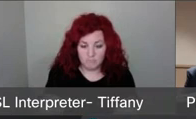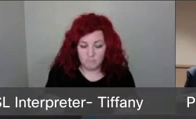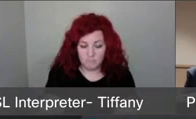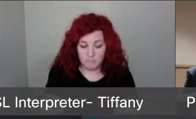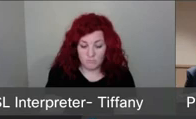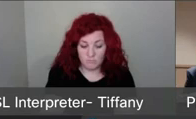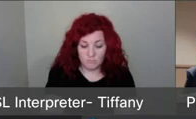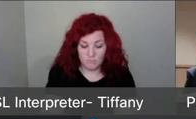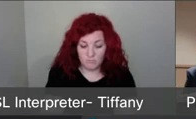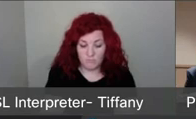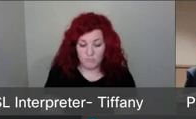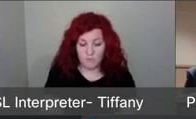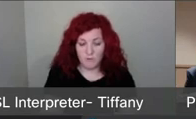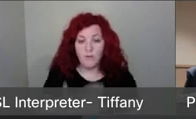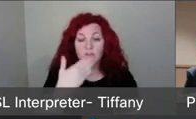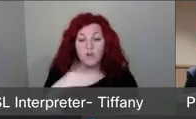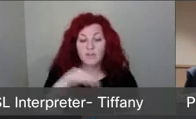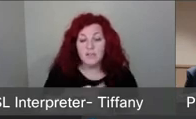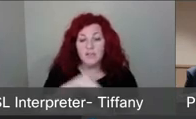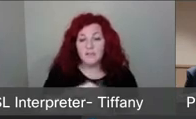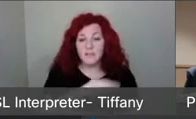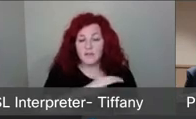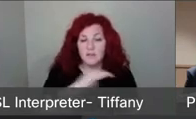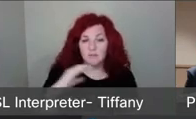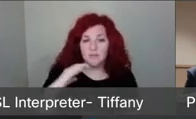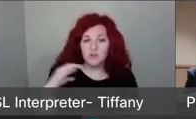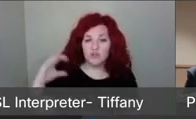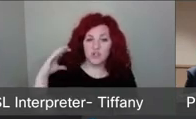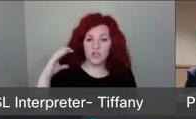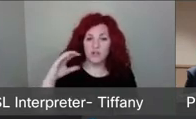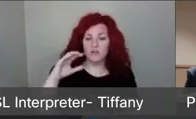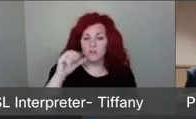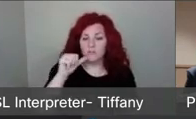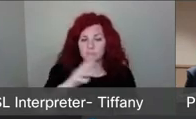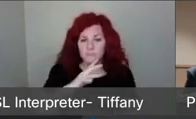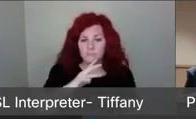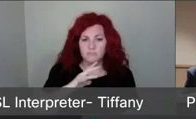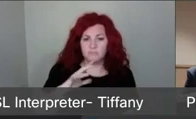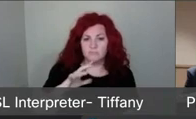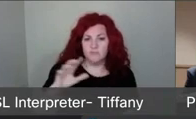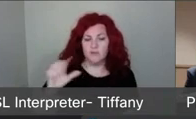Good evening, Commissioner Chair Newberg, Vice Chair Watchman,